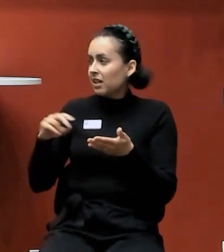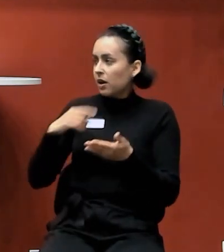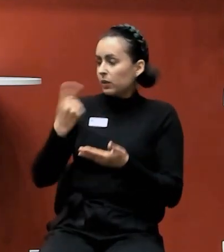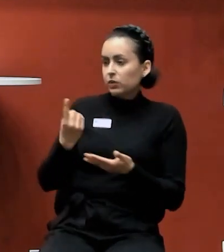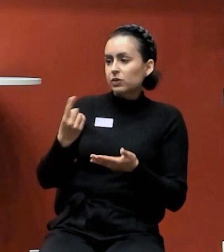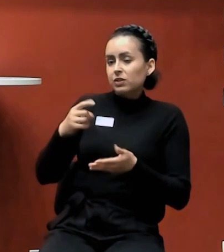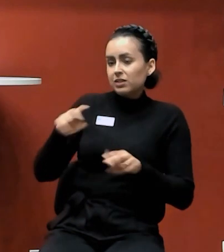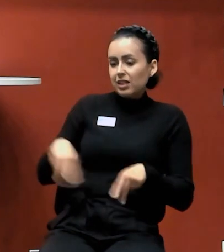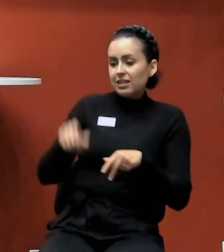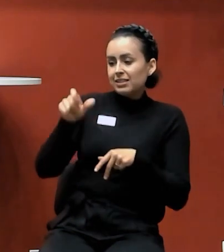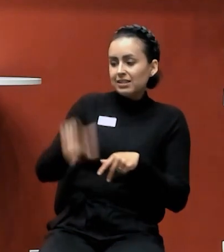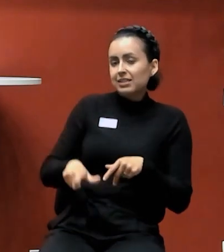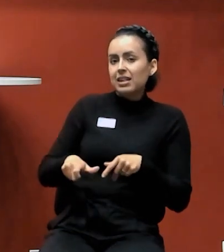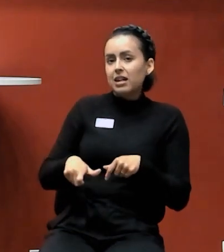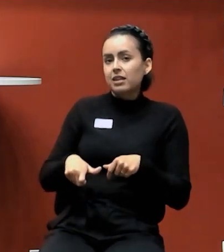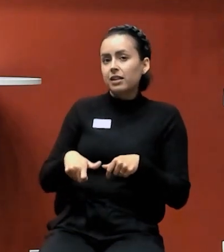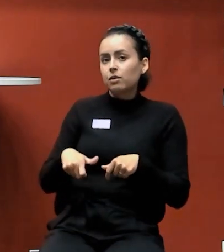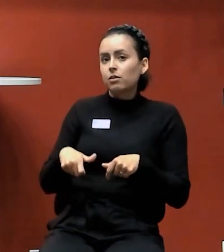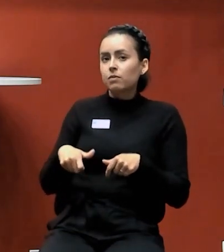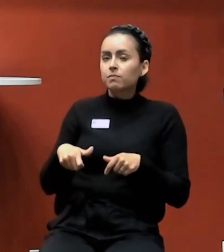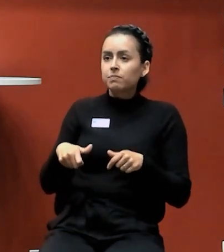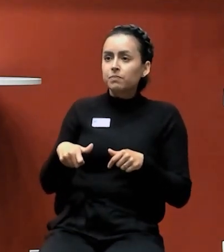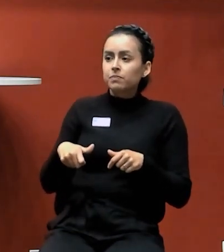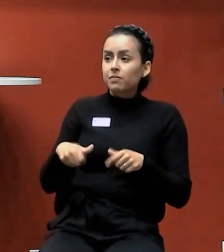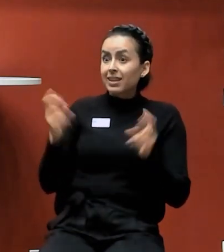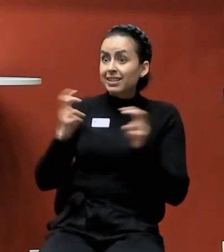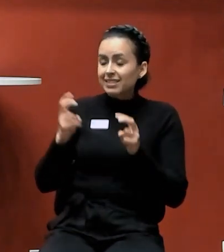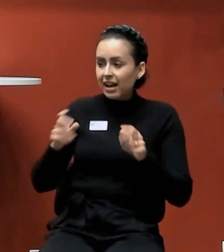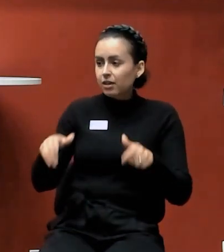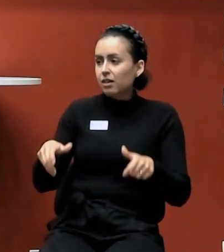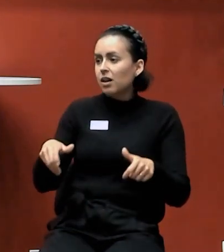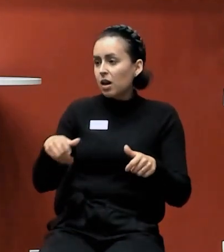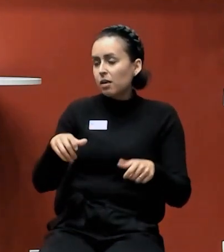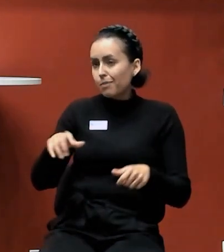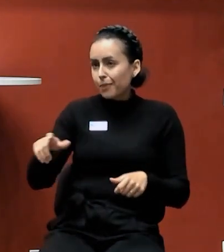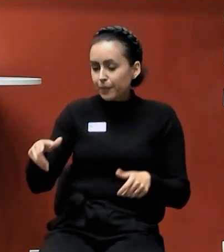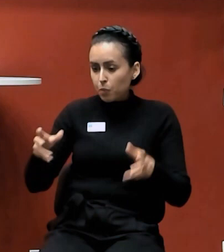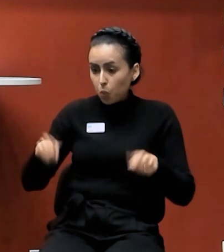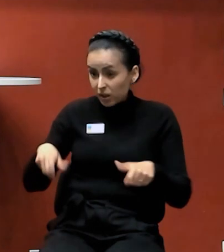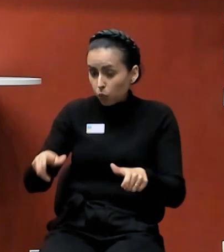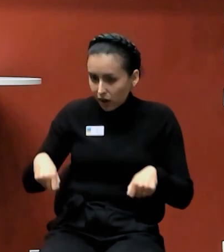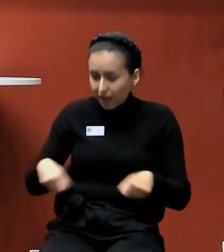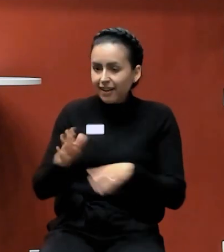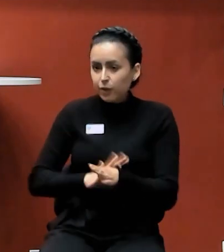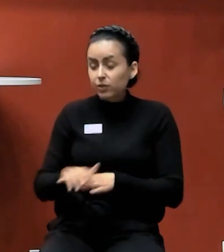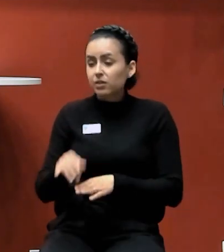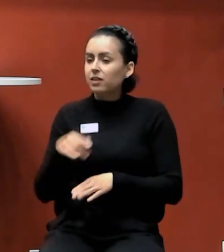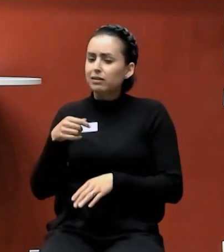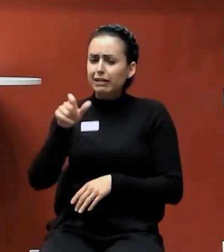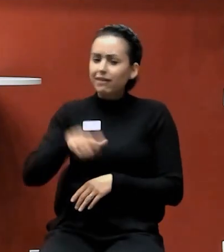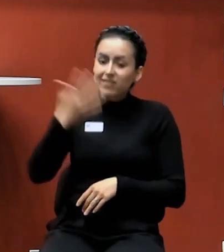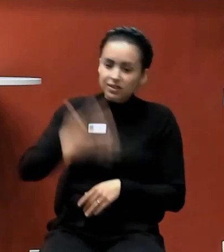chair in his 50s, which is quite radical. And so at the very